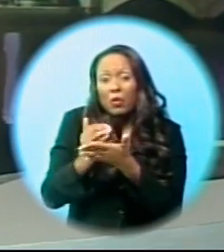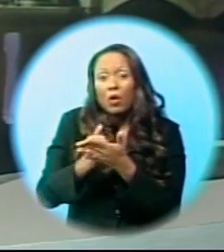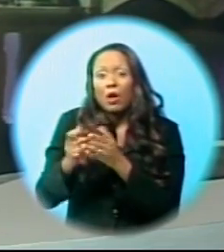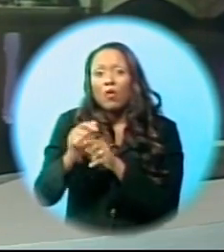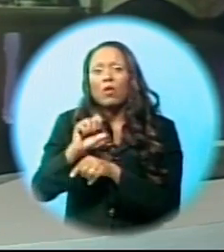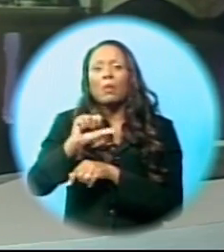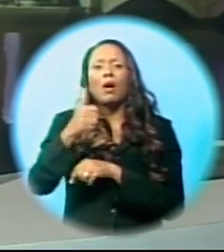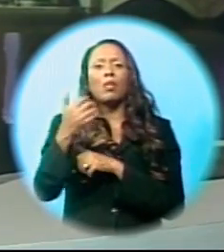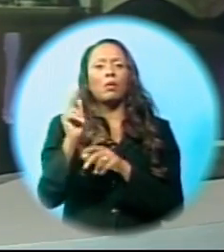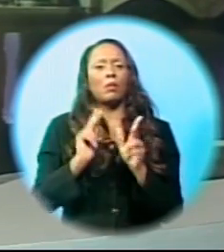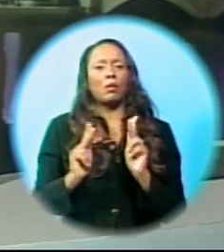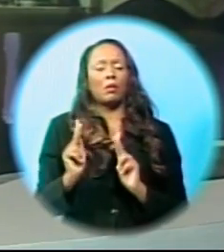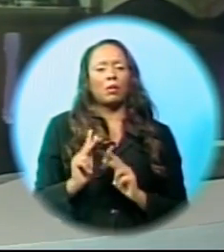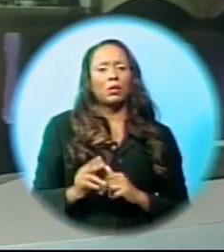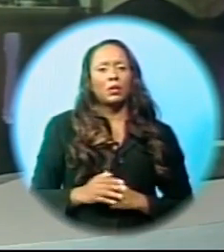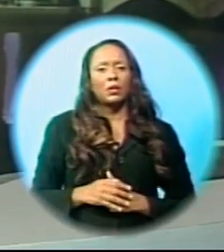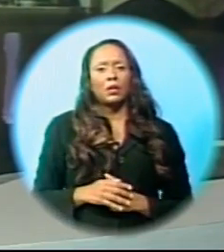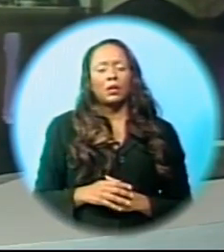trafficking people.